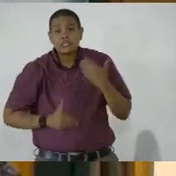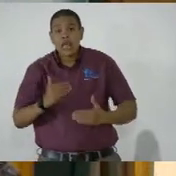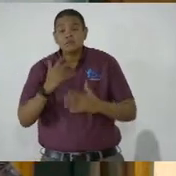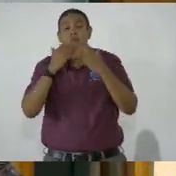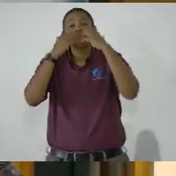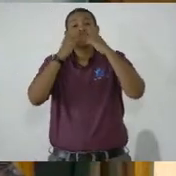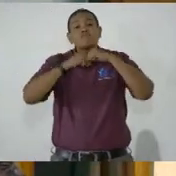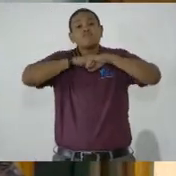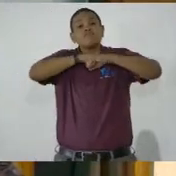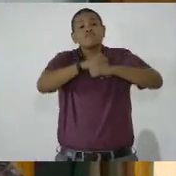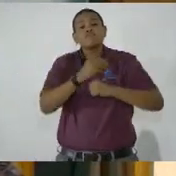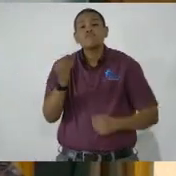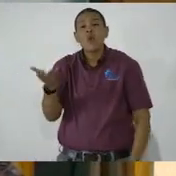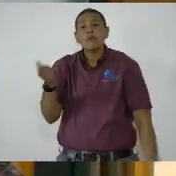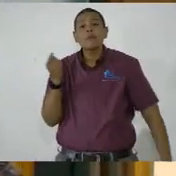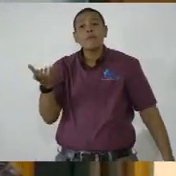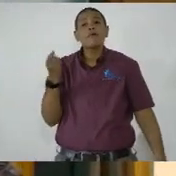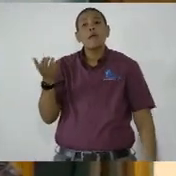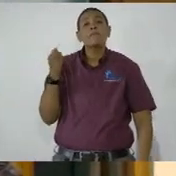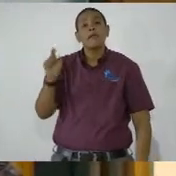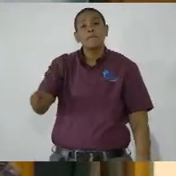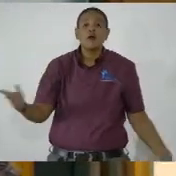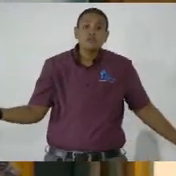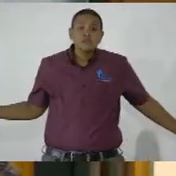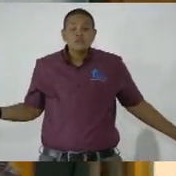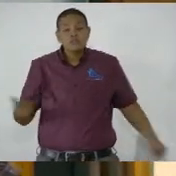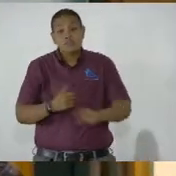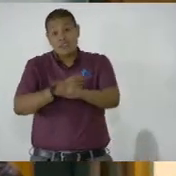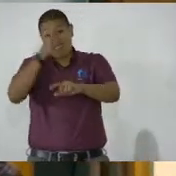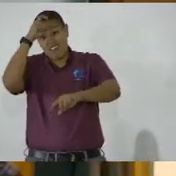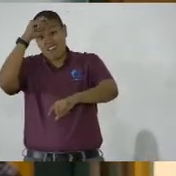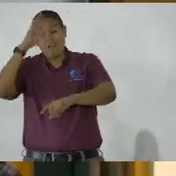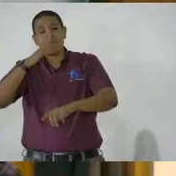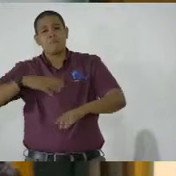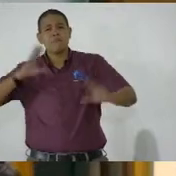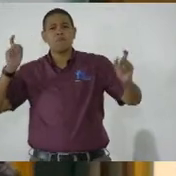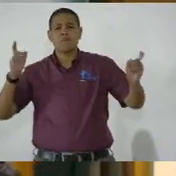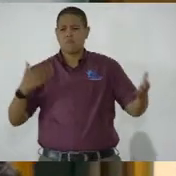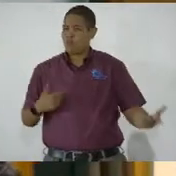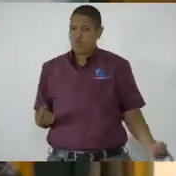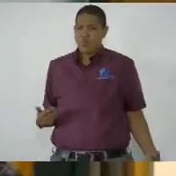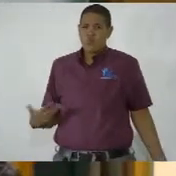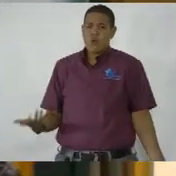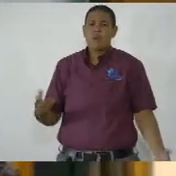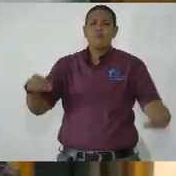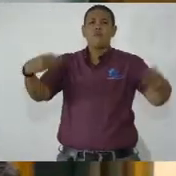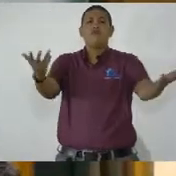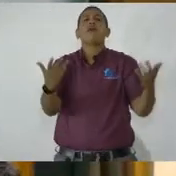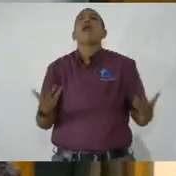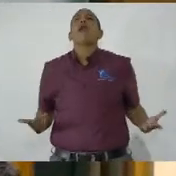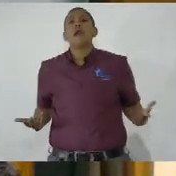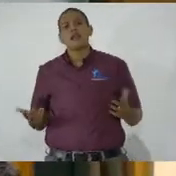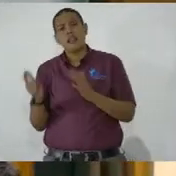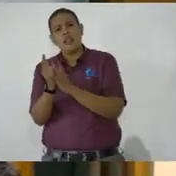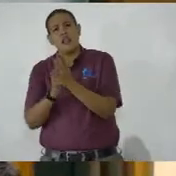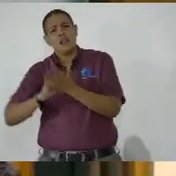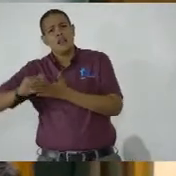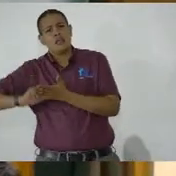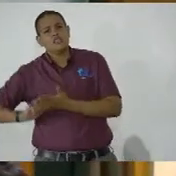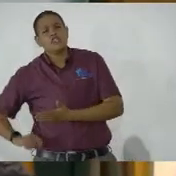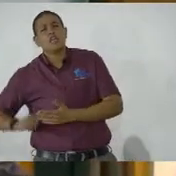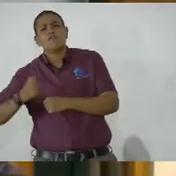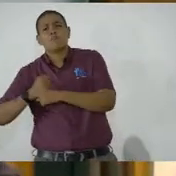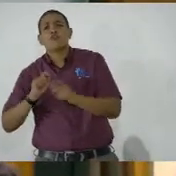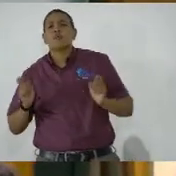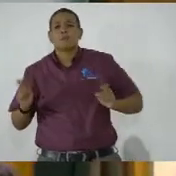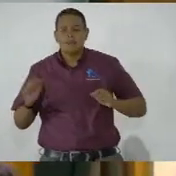the stream of revenue. Madam Speaker, we also provided a legislative production